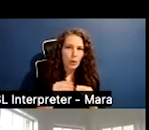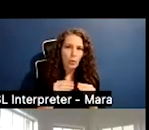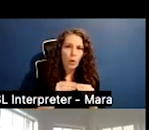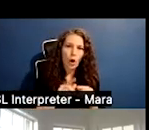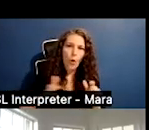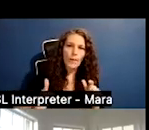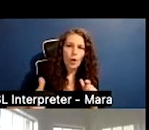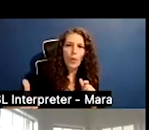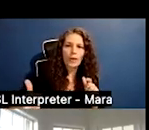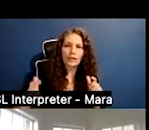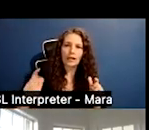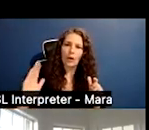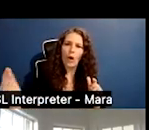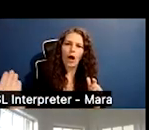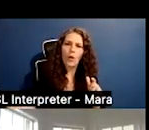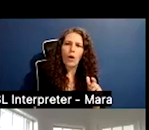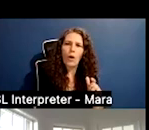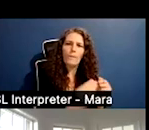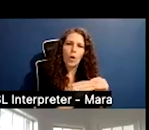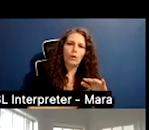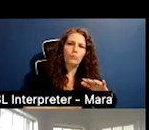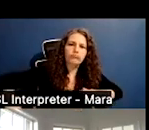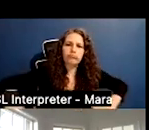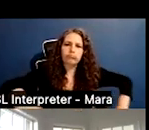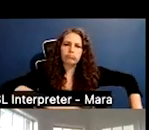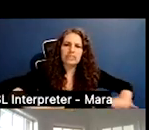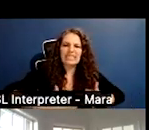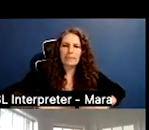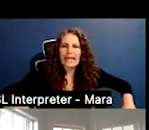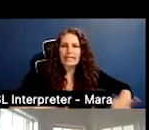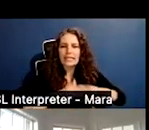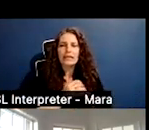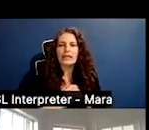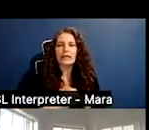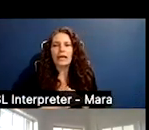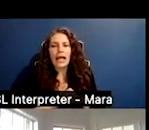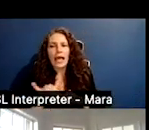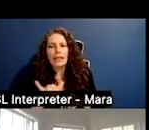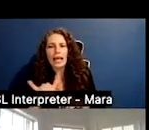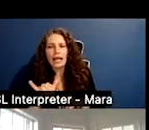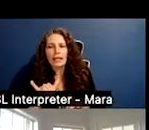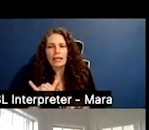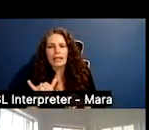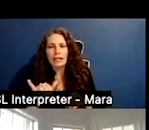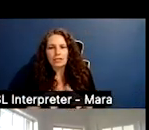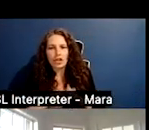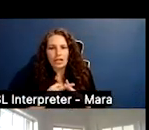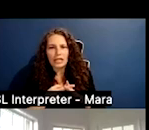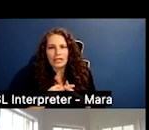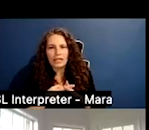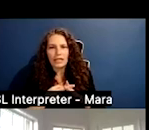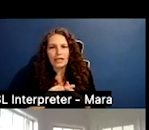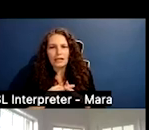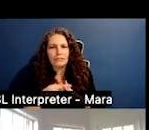space between kitchen and family room, maybe even living room. And then the introduction of T111, the plywood on the side of this house,